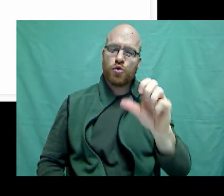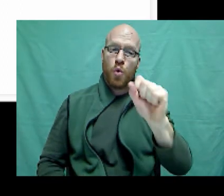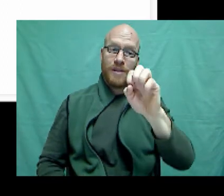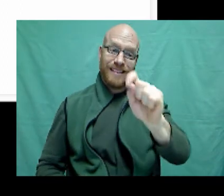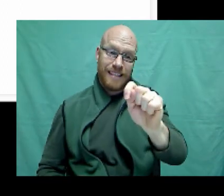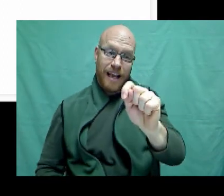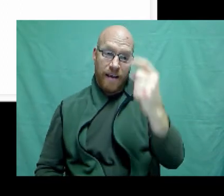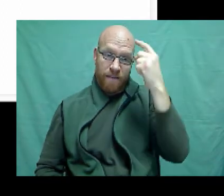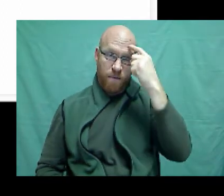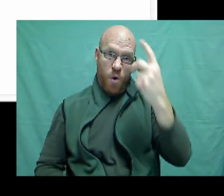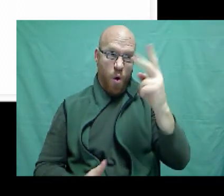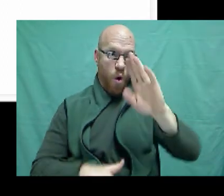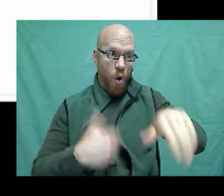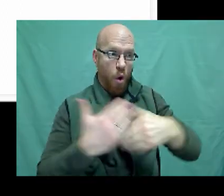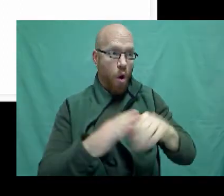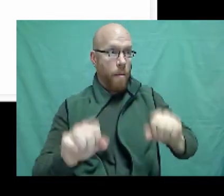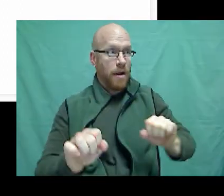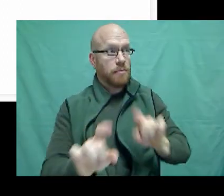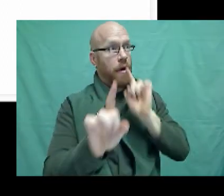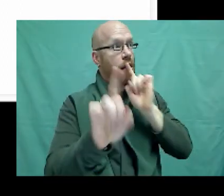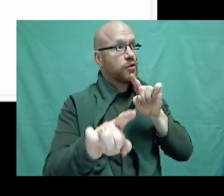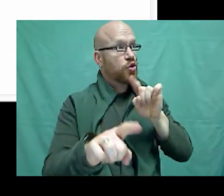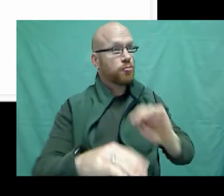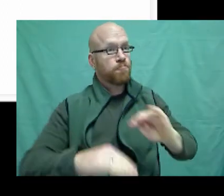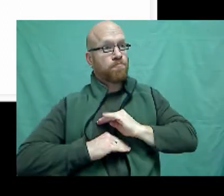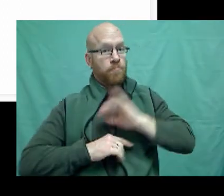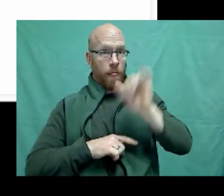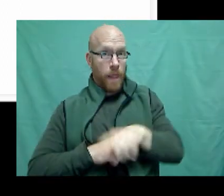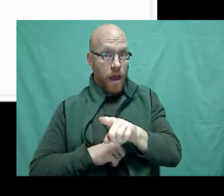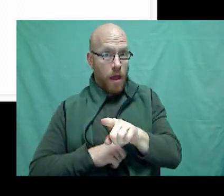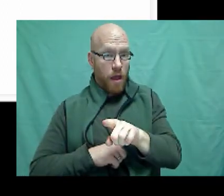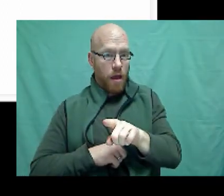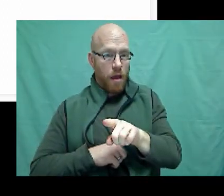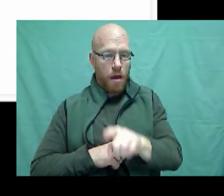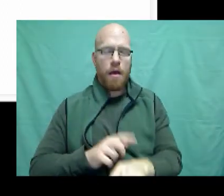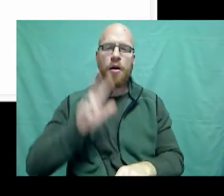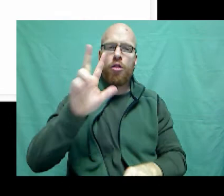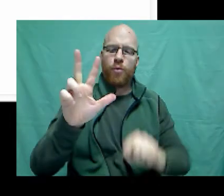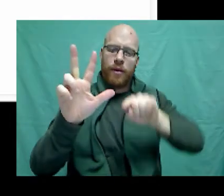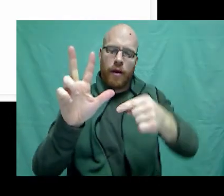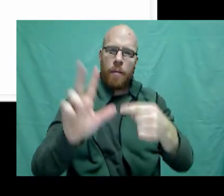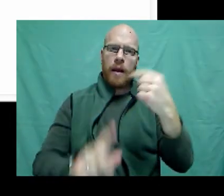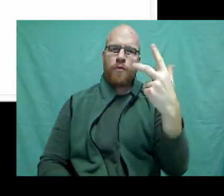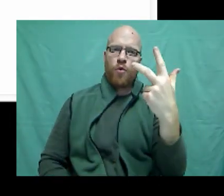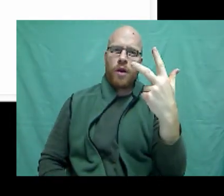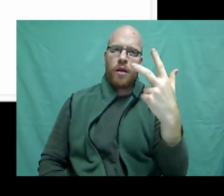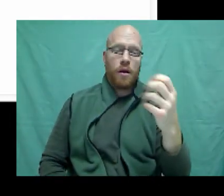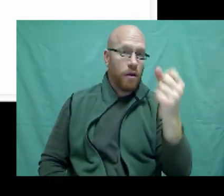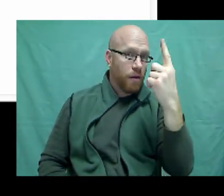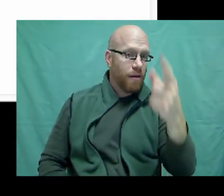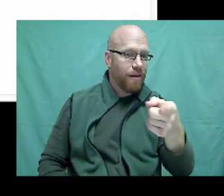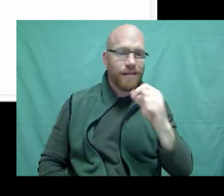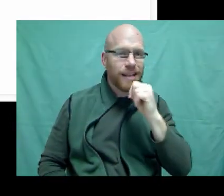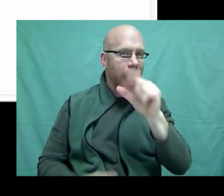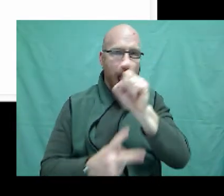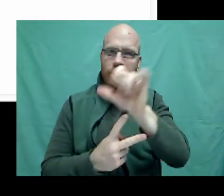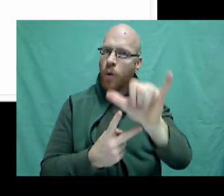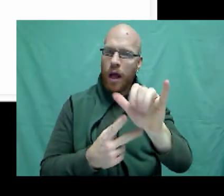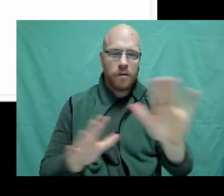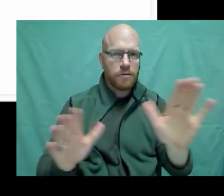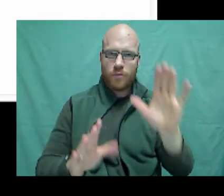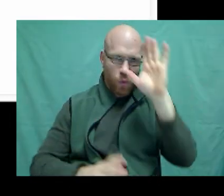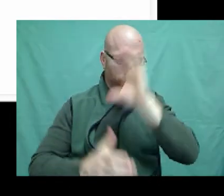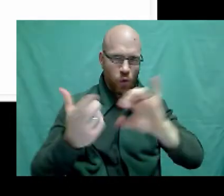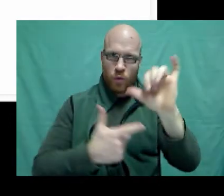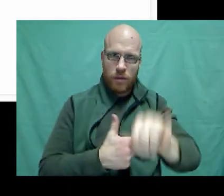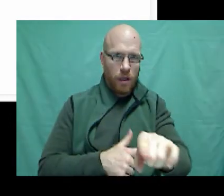So the set for all the possible answers for x that solve this equation is 3, comma, negative 3. Now don't